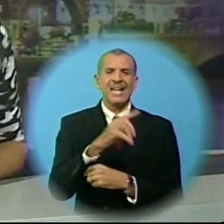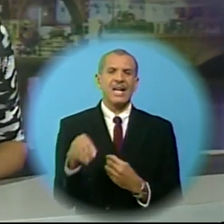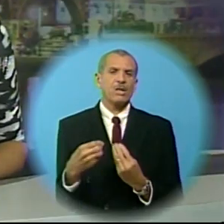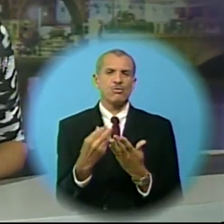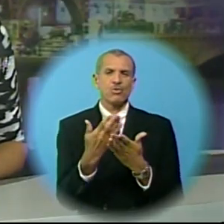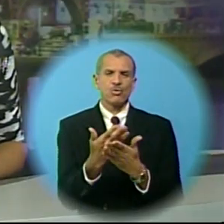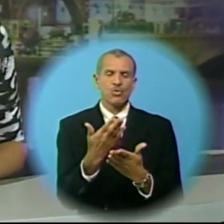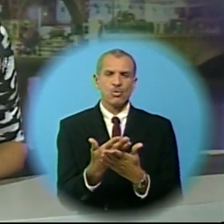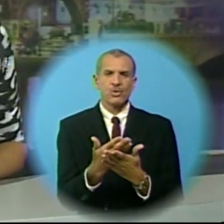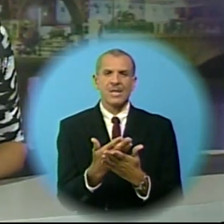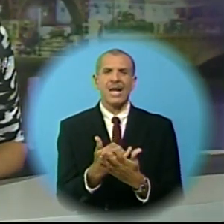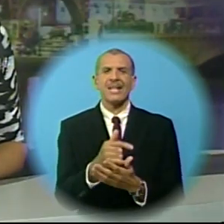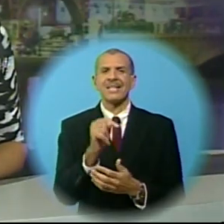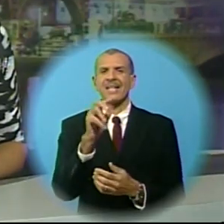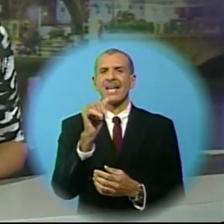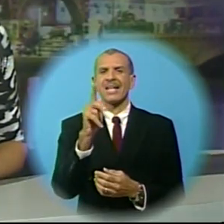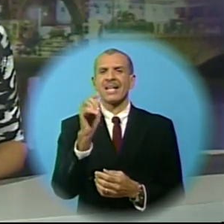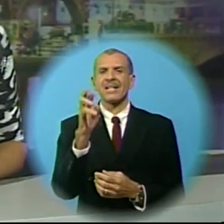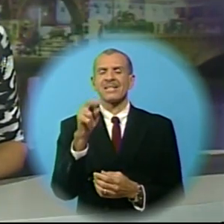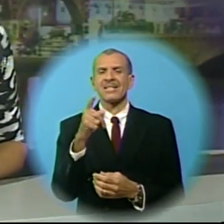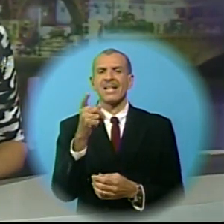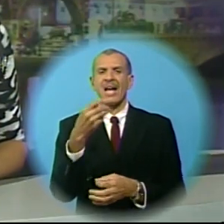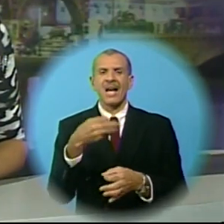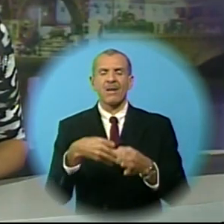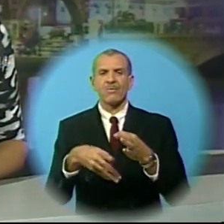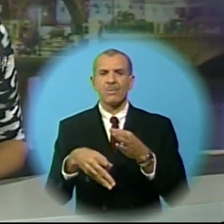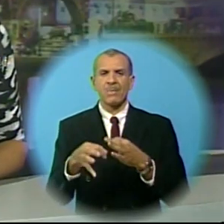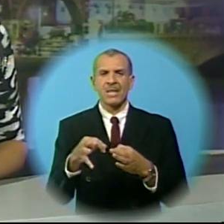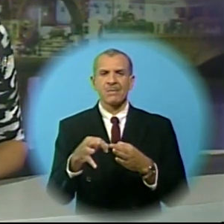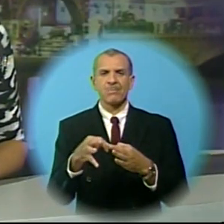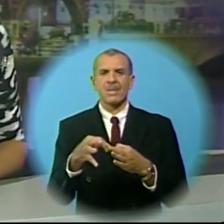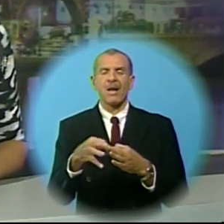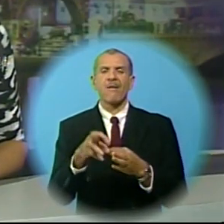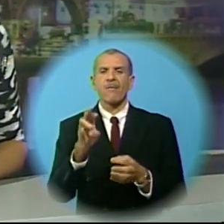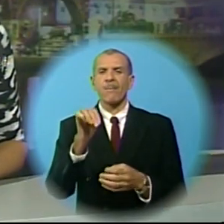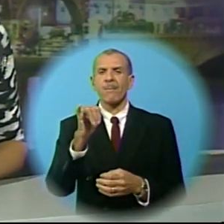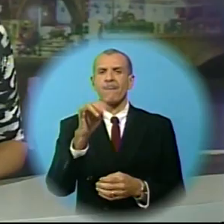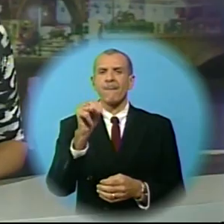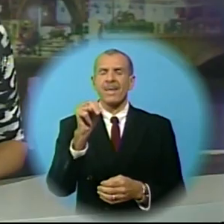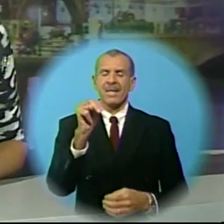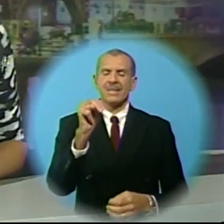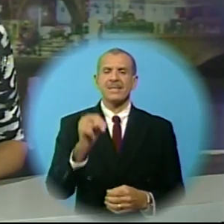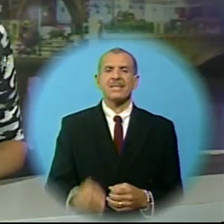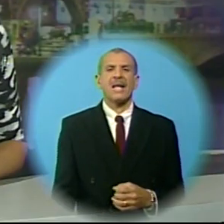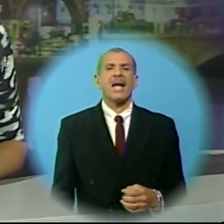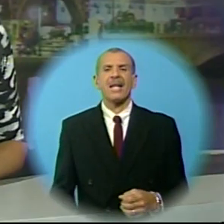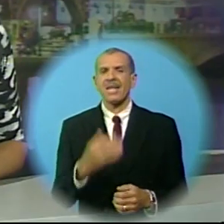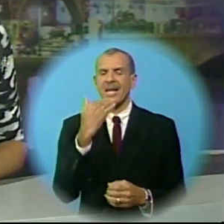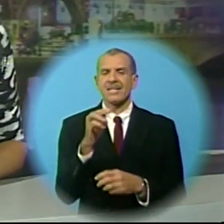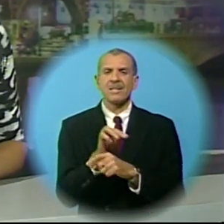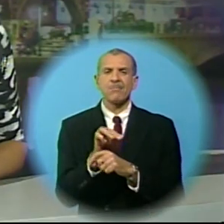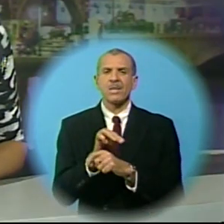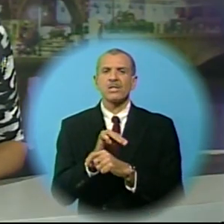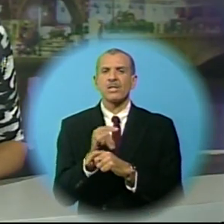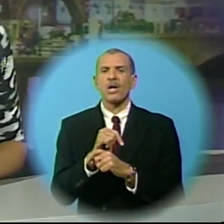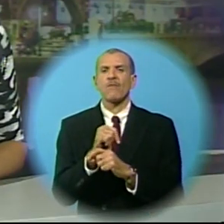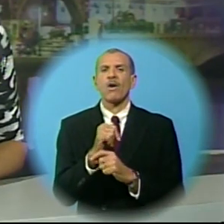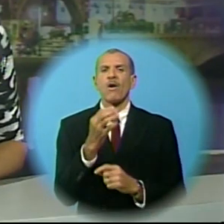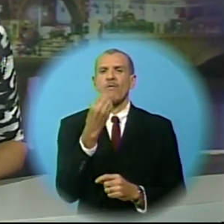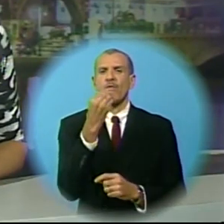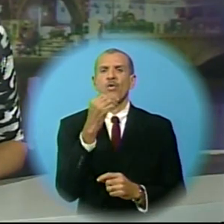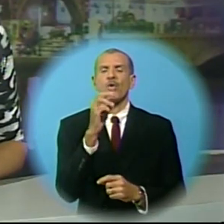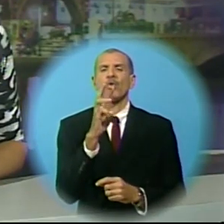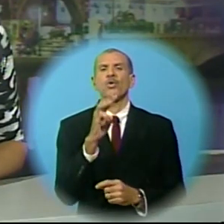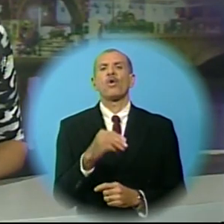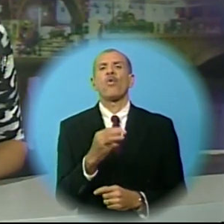tankers and the repair and replacement of critical mains. The opposition leader thanked the Minister of Agriculture, Food, Fisheries and Water Resource Management,